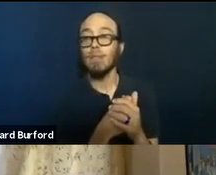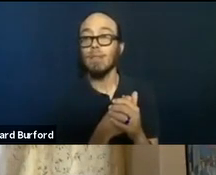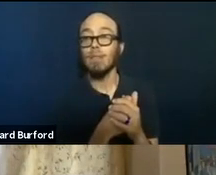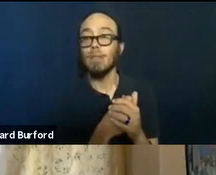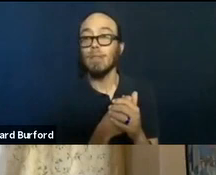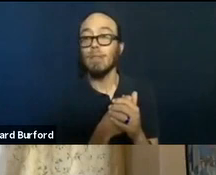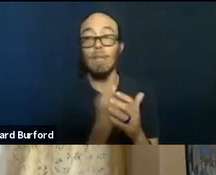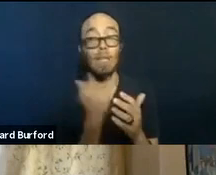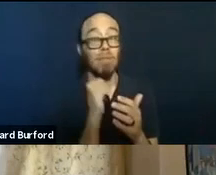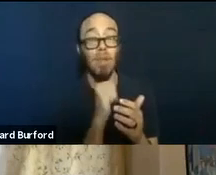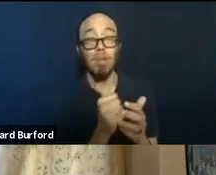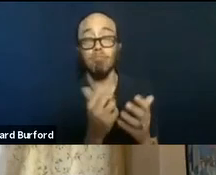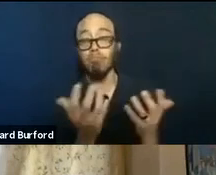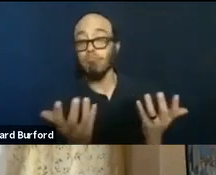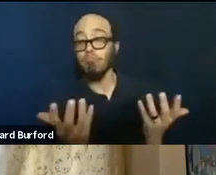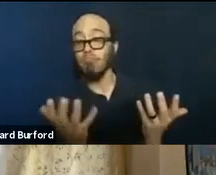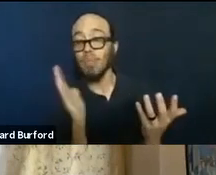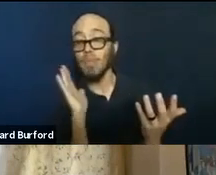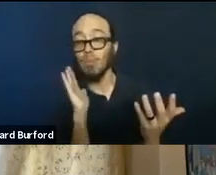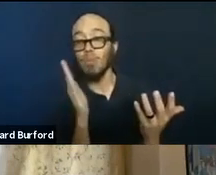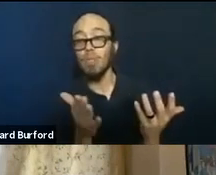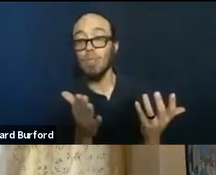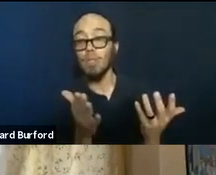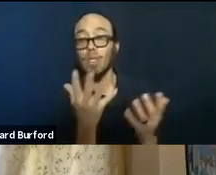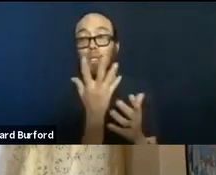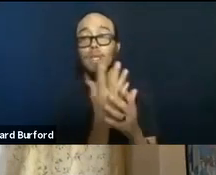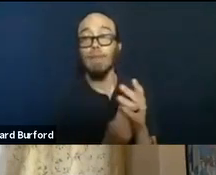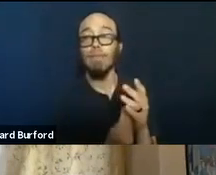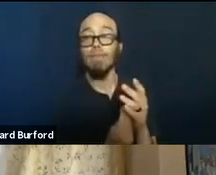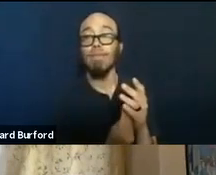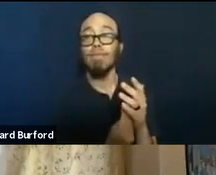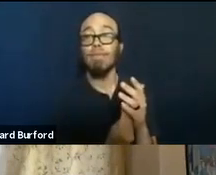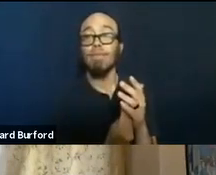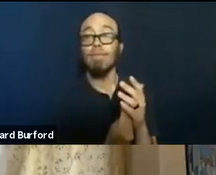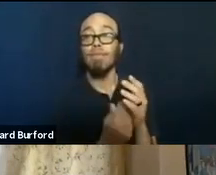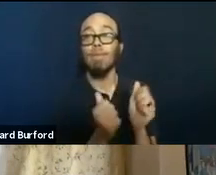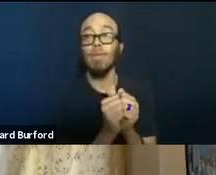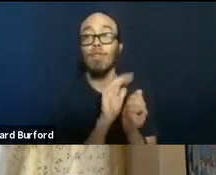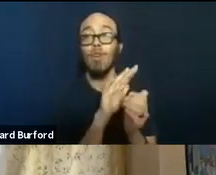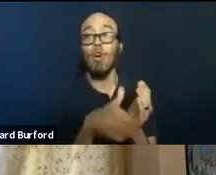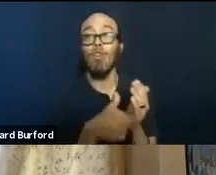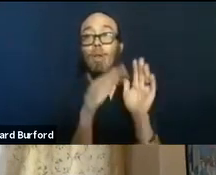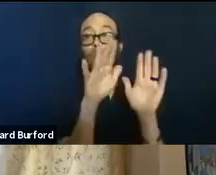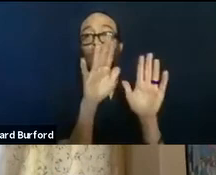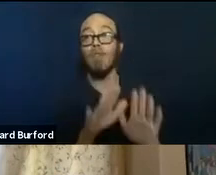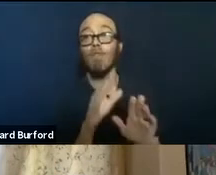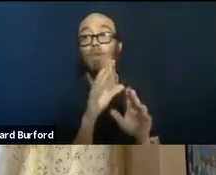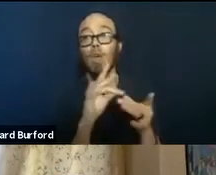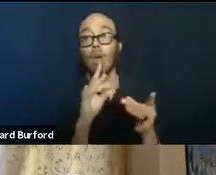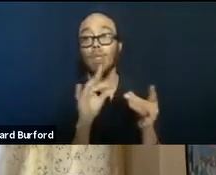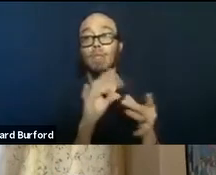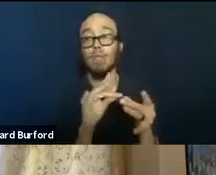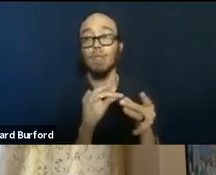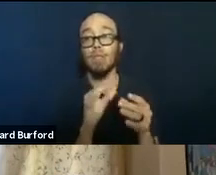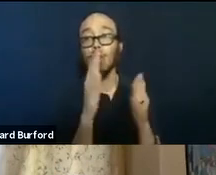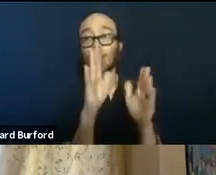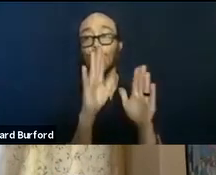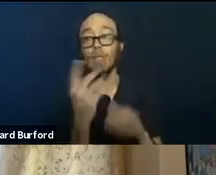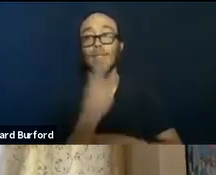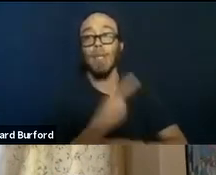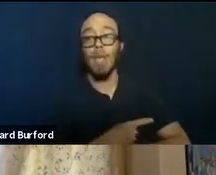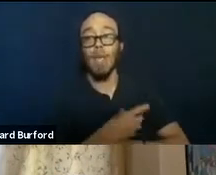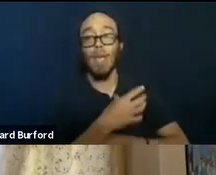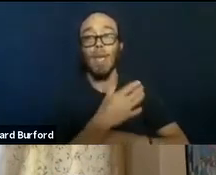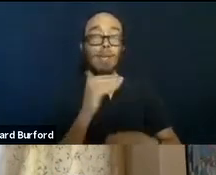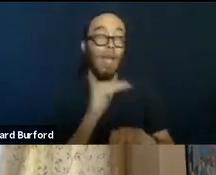And if not, I will leave with all the amazing comments that I'm seeing in the chat. Have a great, great day.